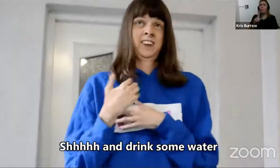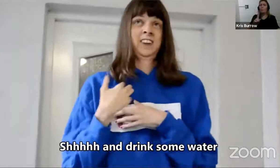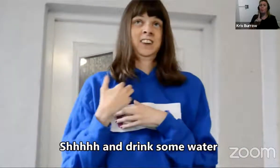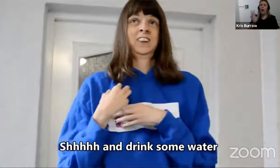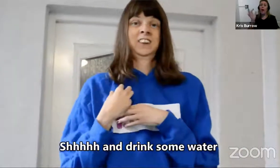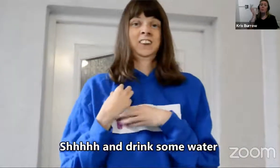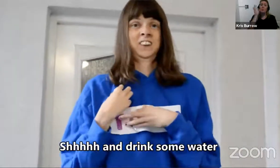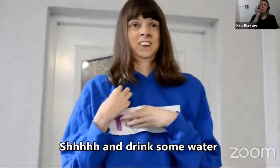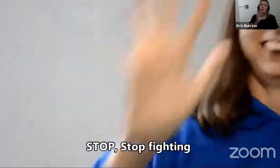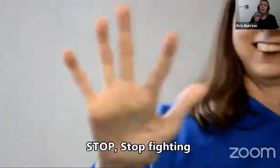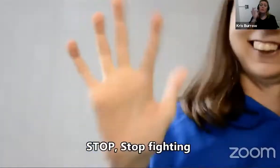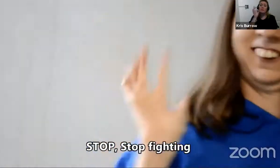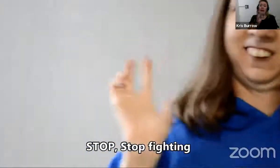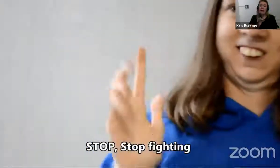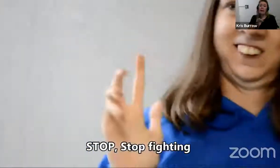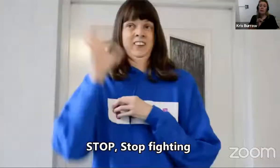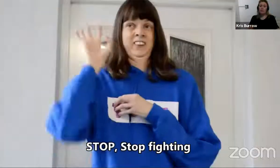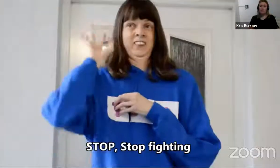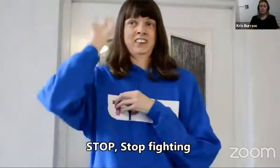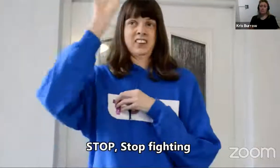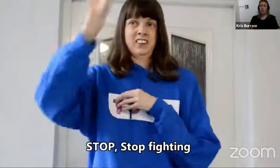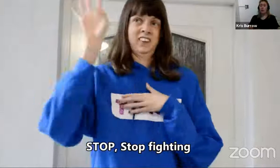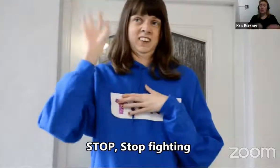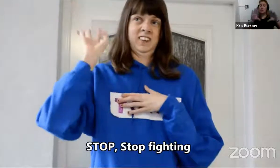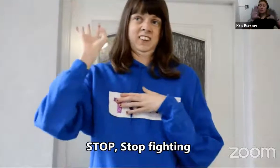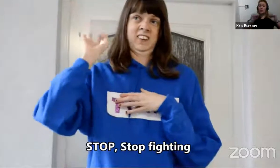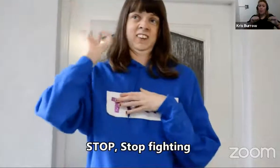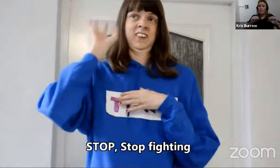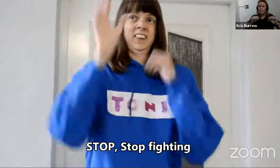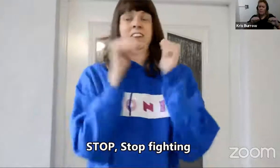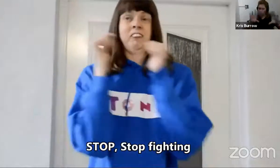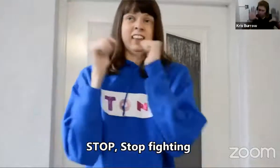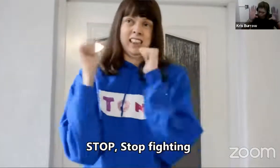water. Stop